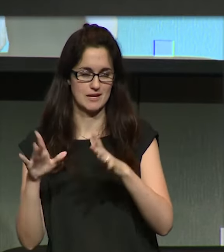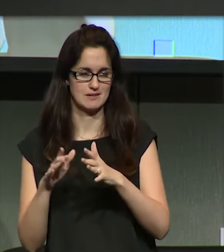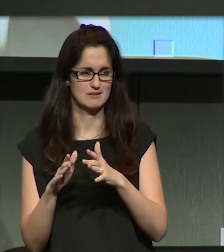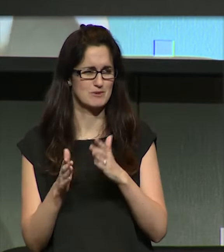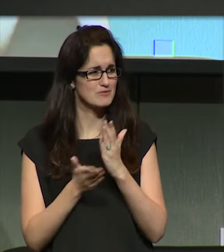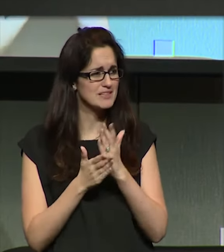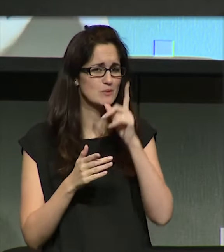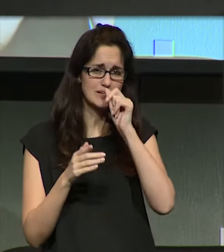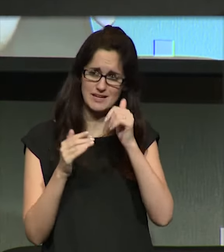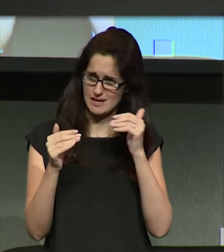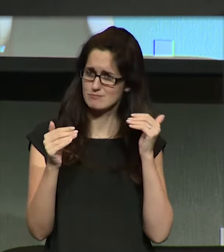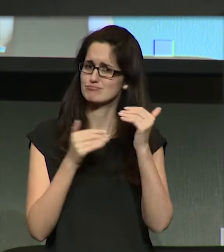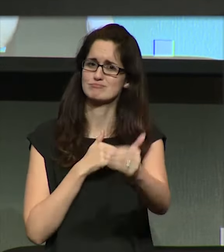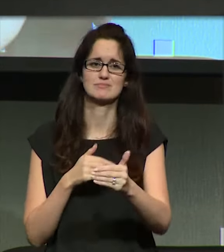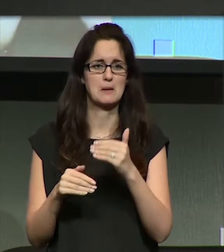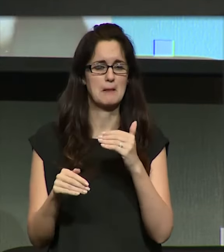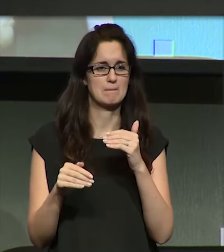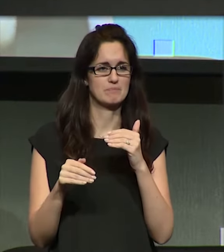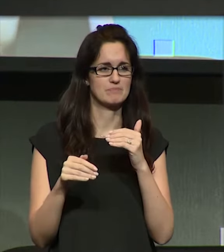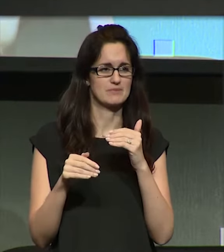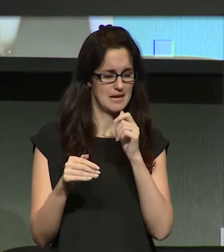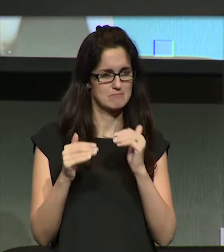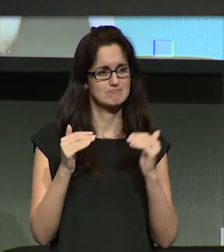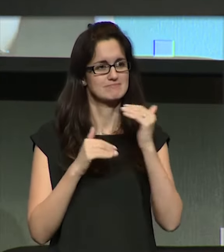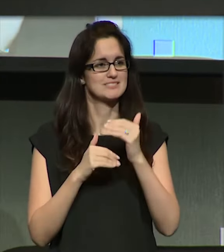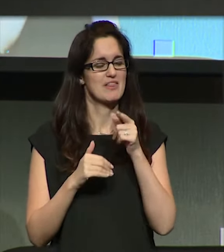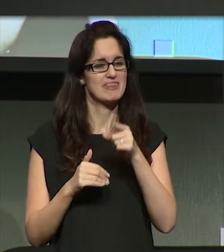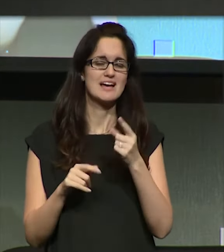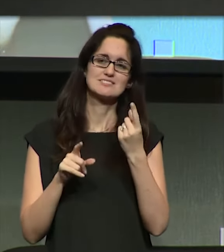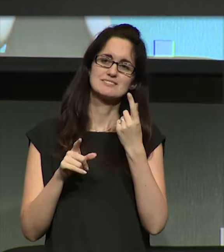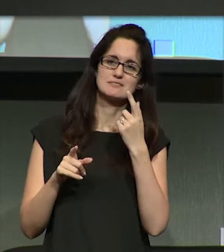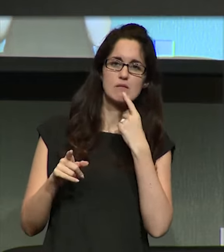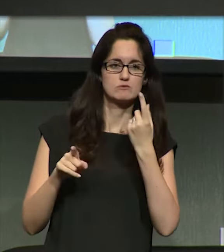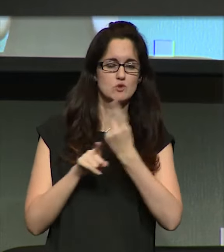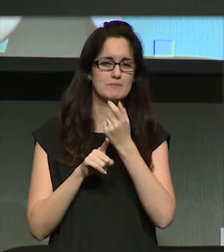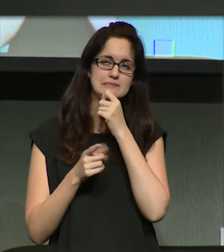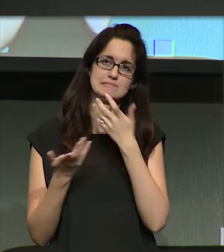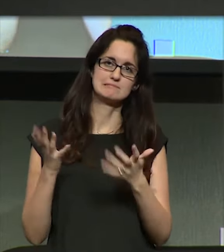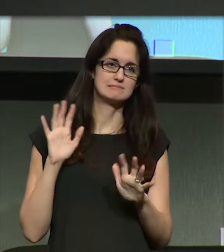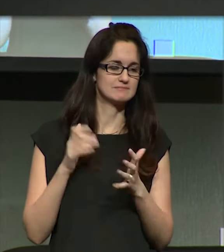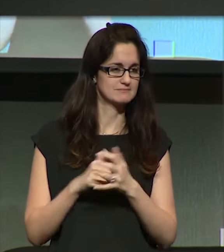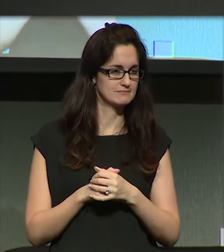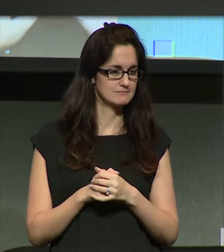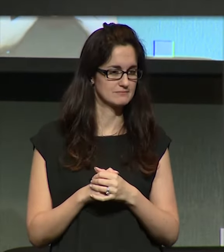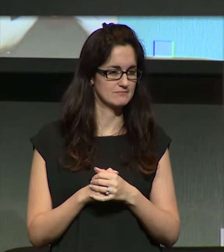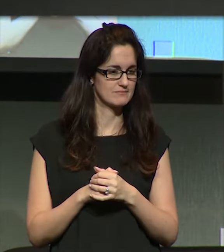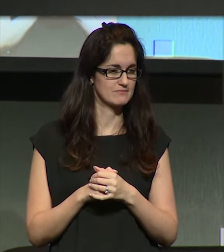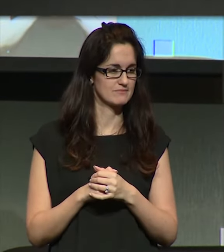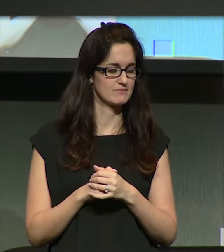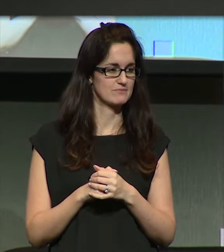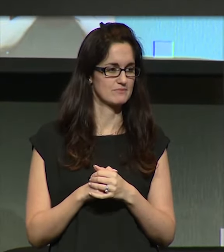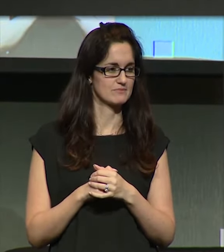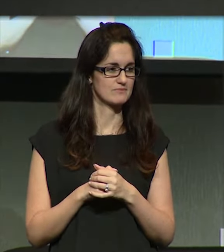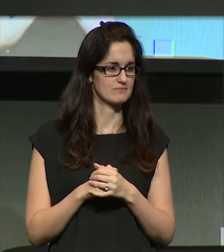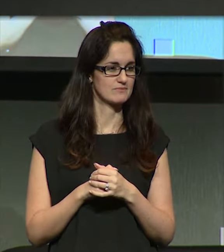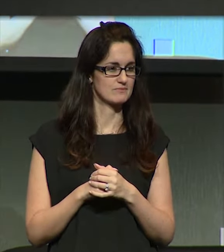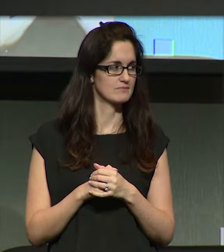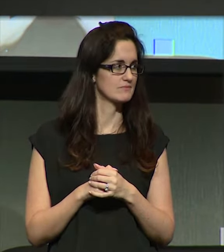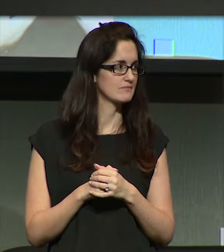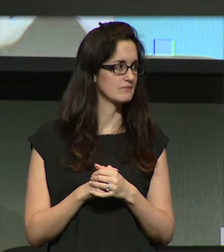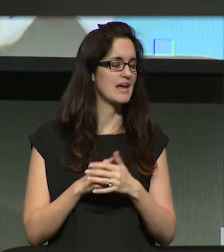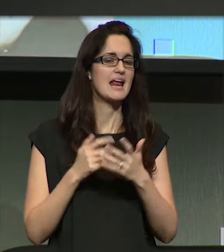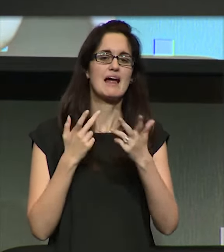that. And so that kind of rhetoric is a little bit problematic. And then we say, you know, people understand very well when they say, we want a hand up,